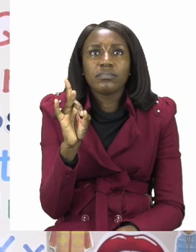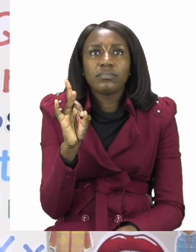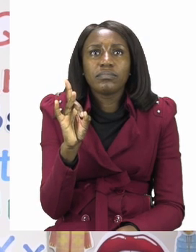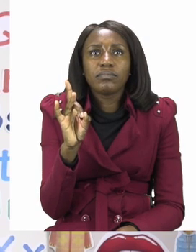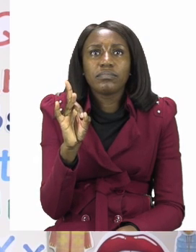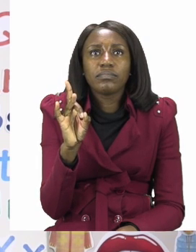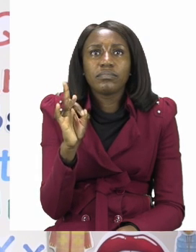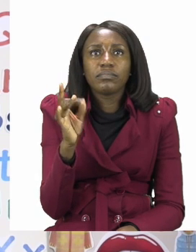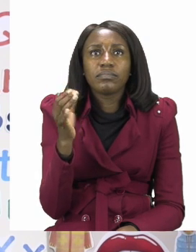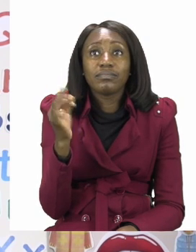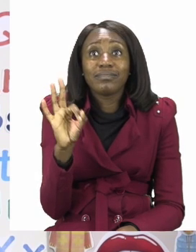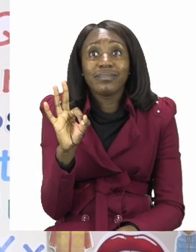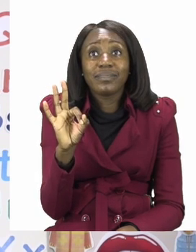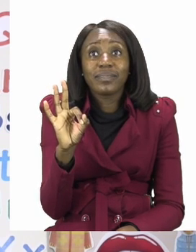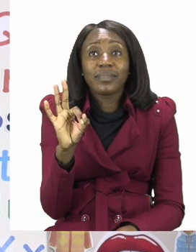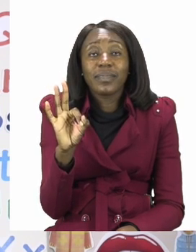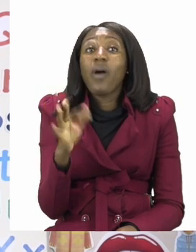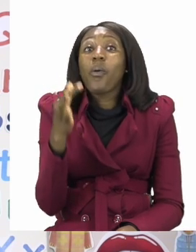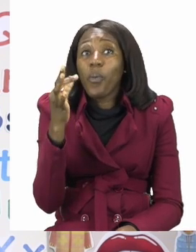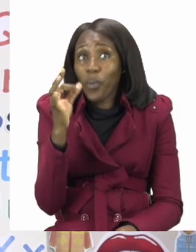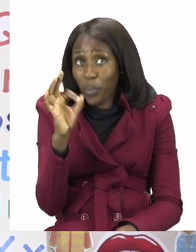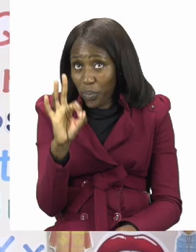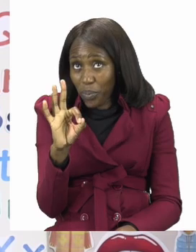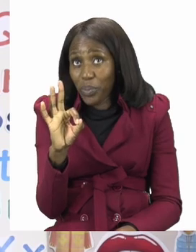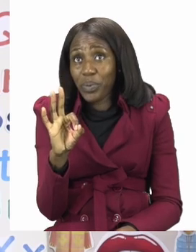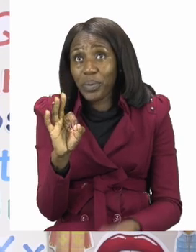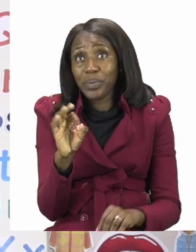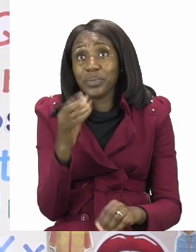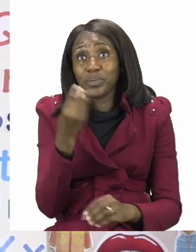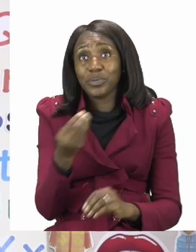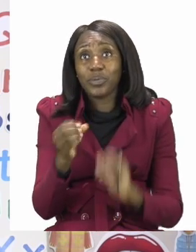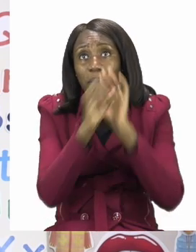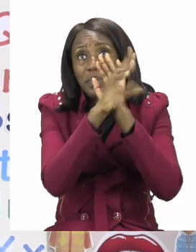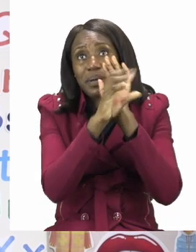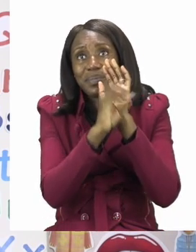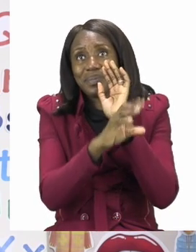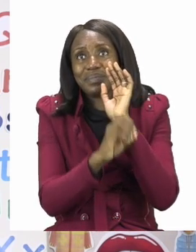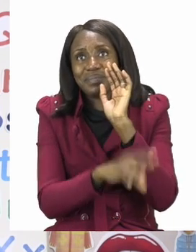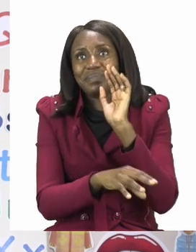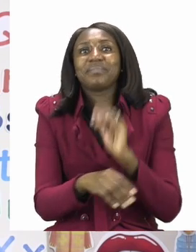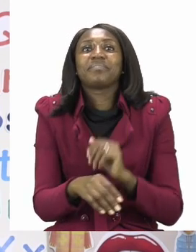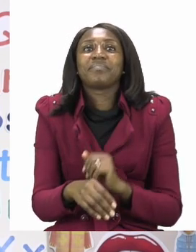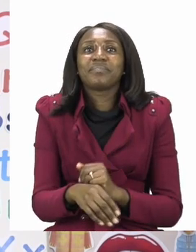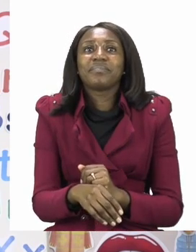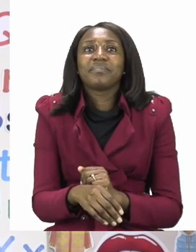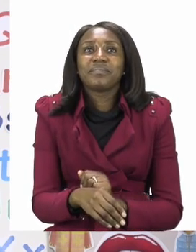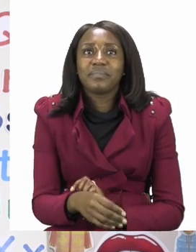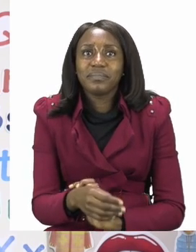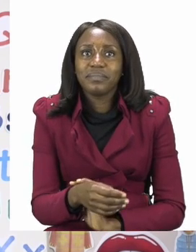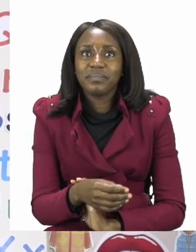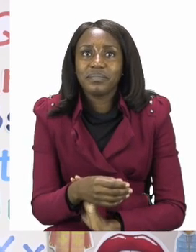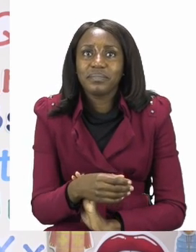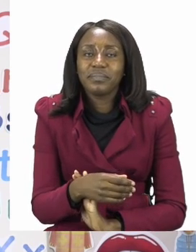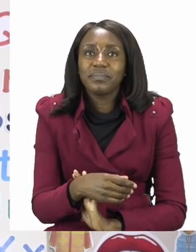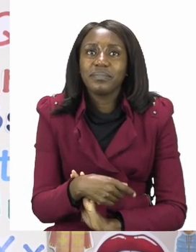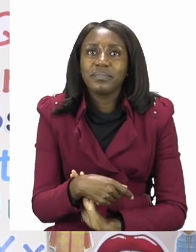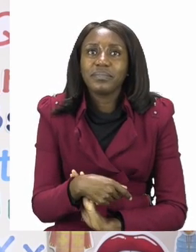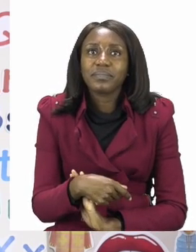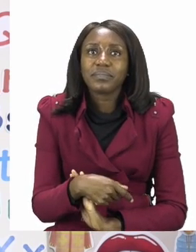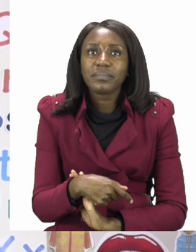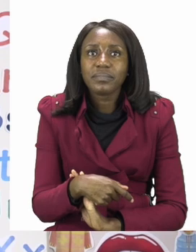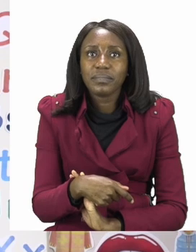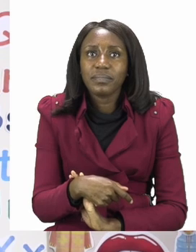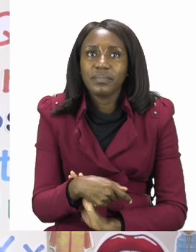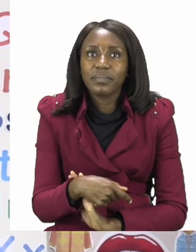8, and 9. 9 children brought robot signs. So we can